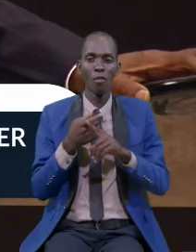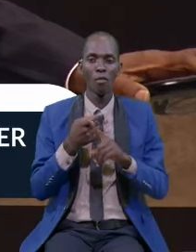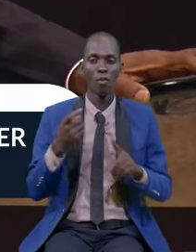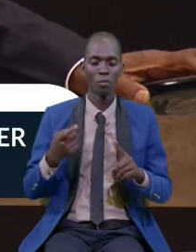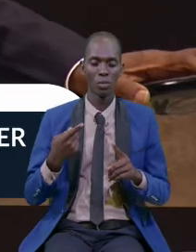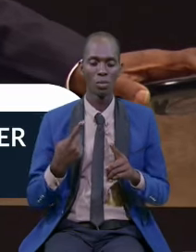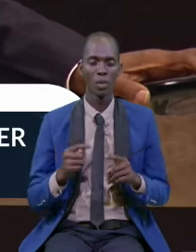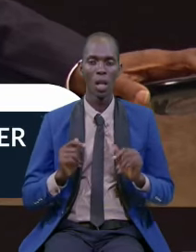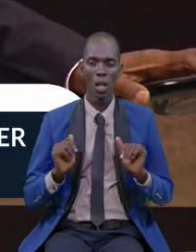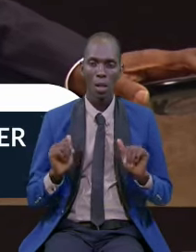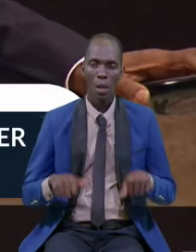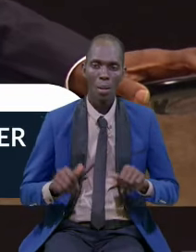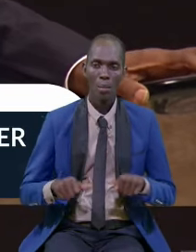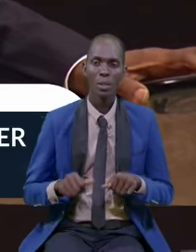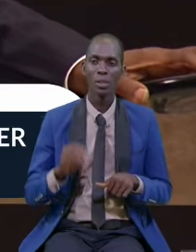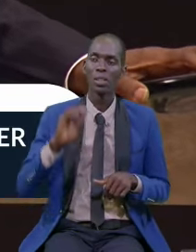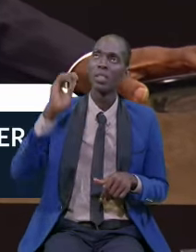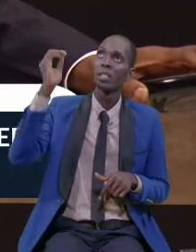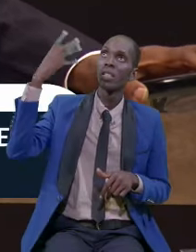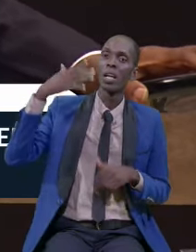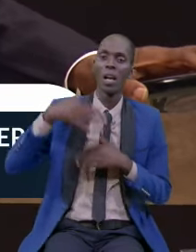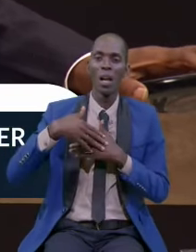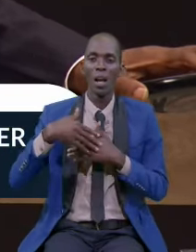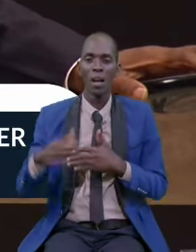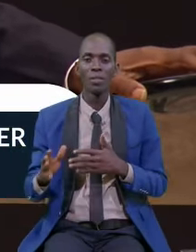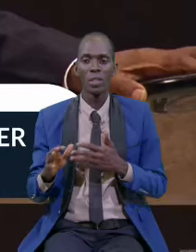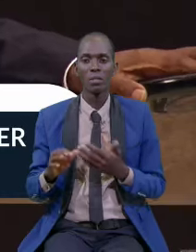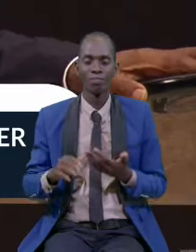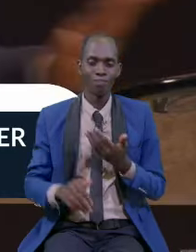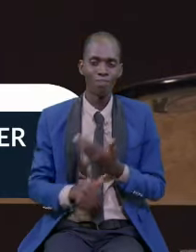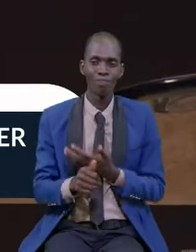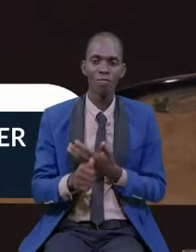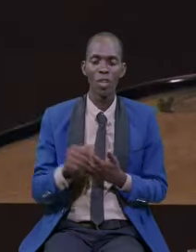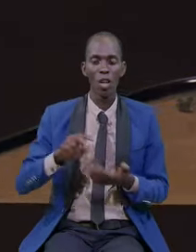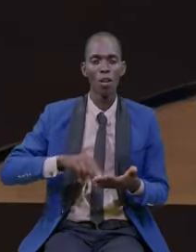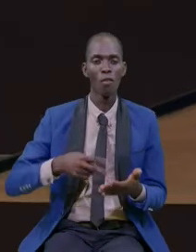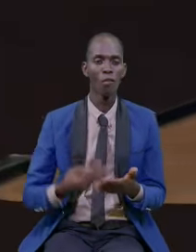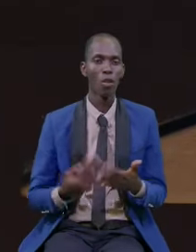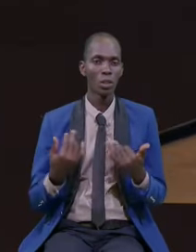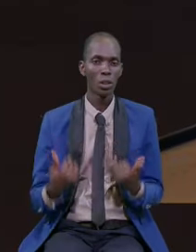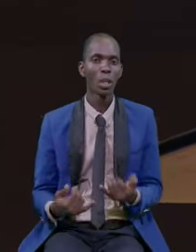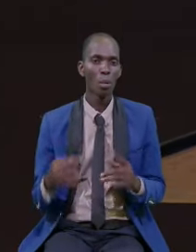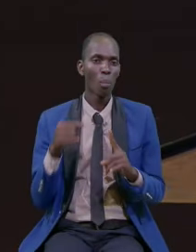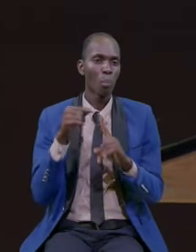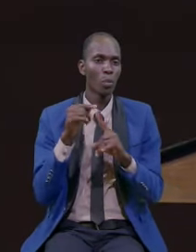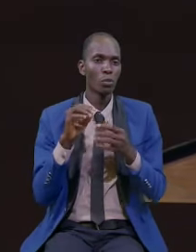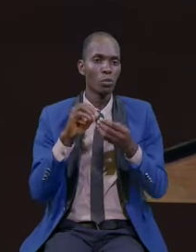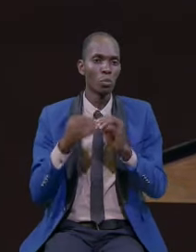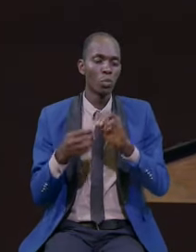grace after deadening of fall. We're coming to number one. Number